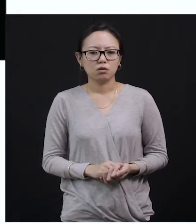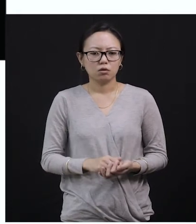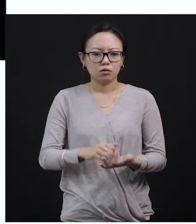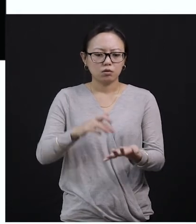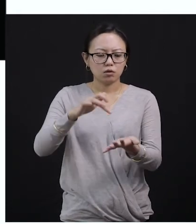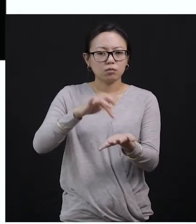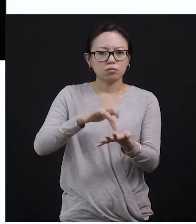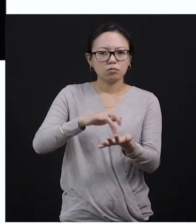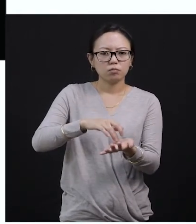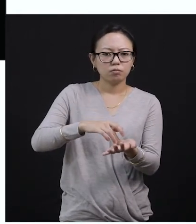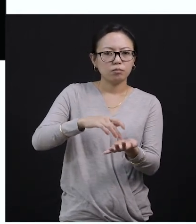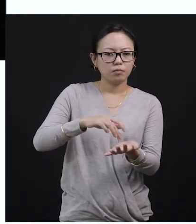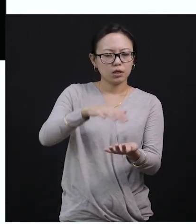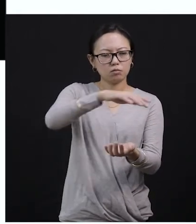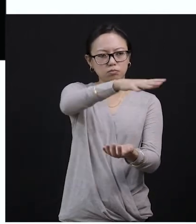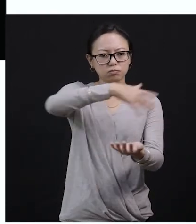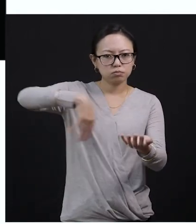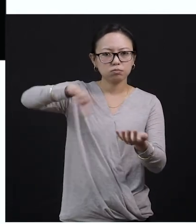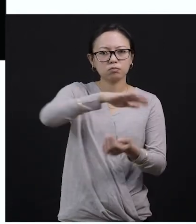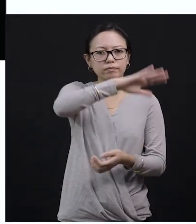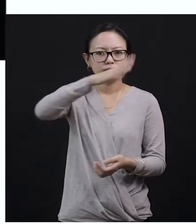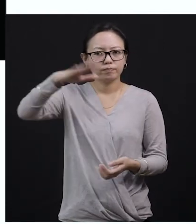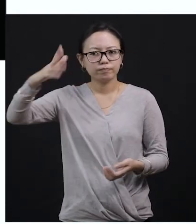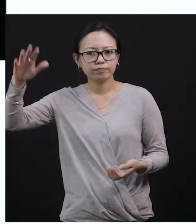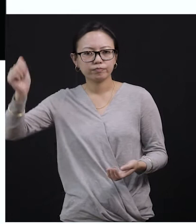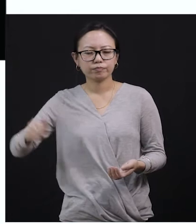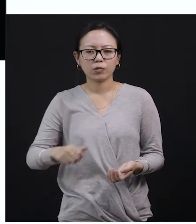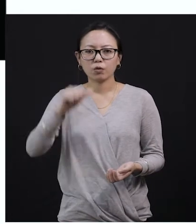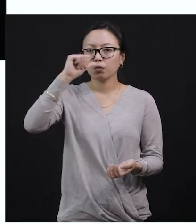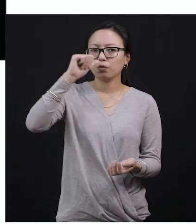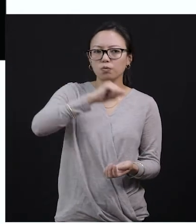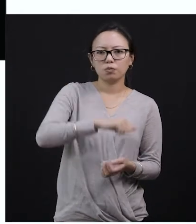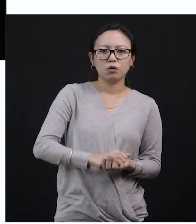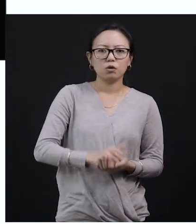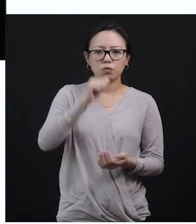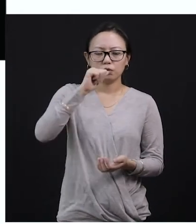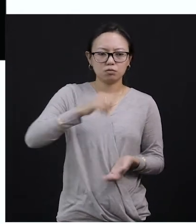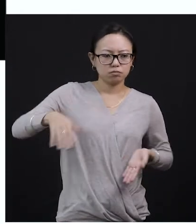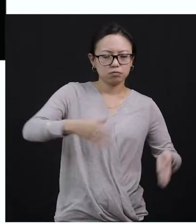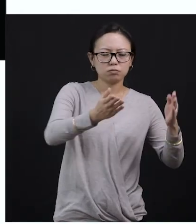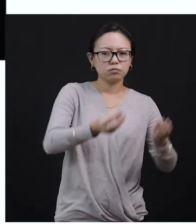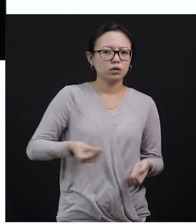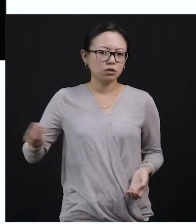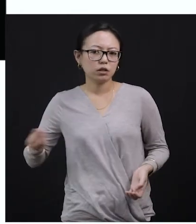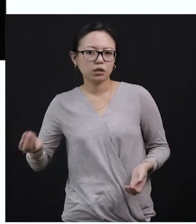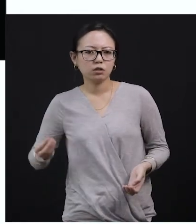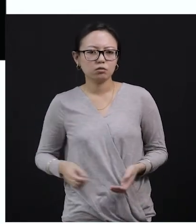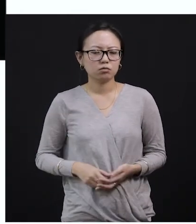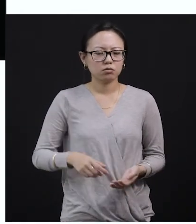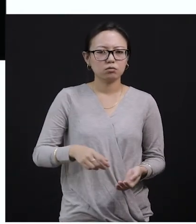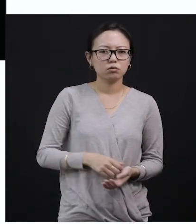And since they were near the water sources, it was easy for them to do transportation, right? And because of